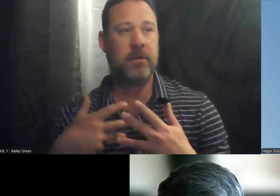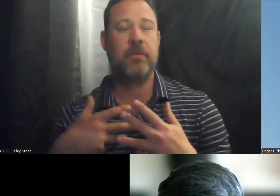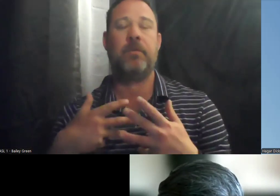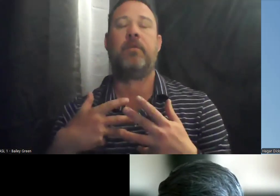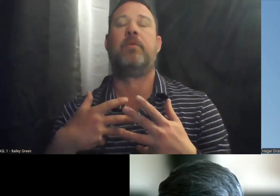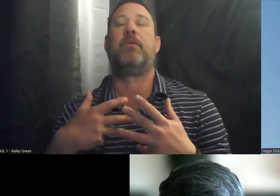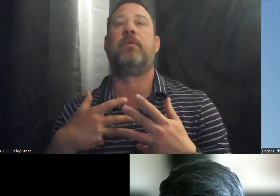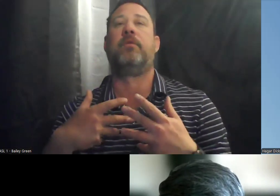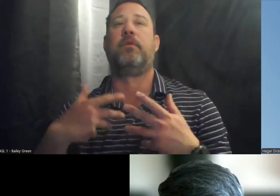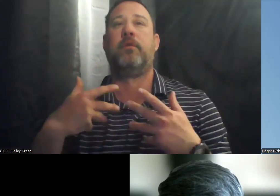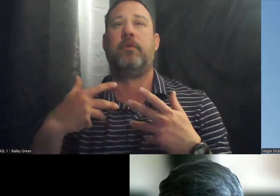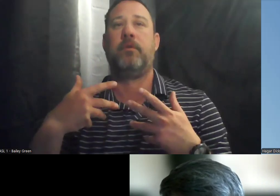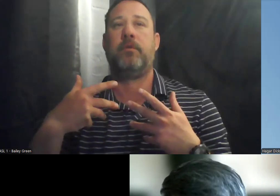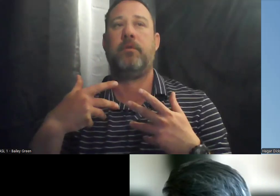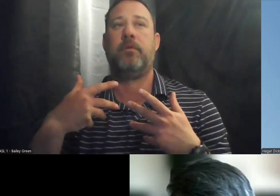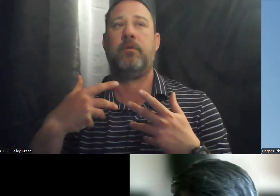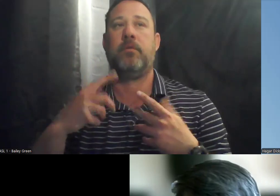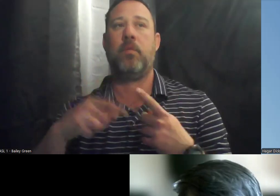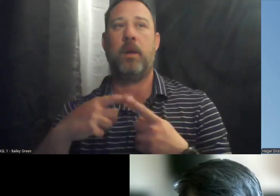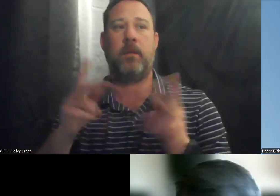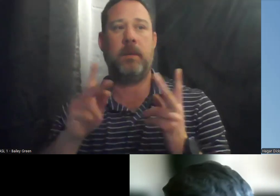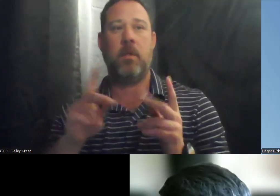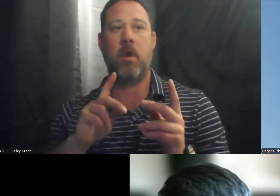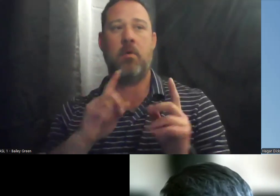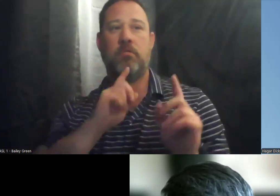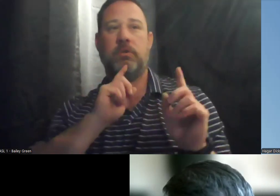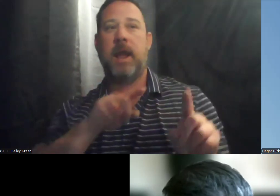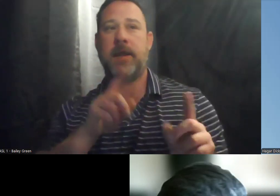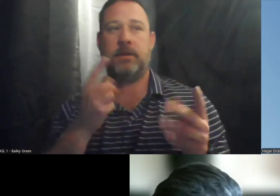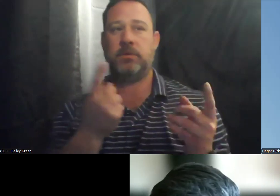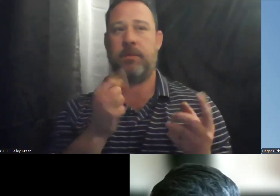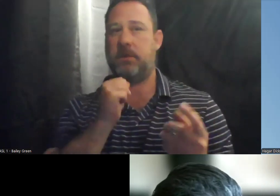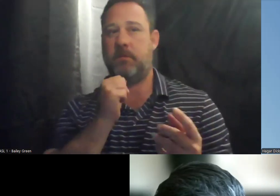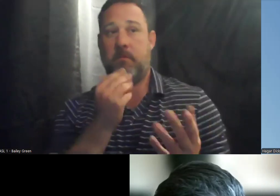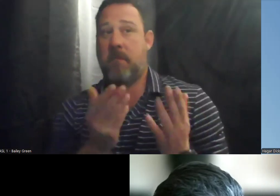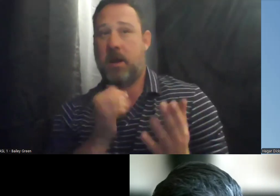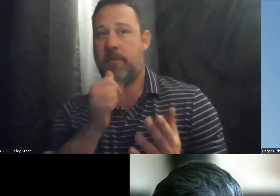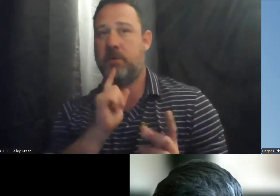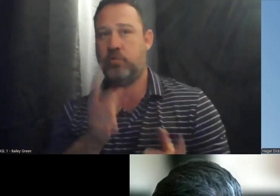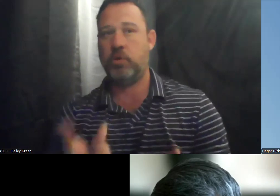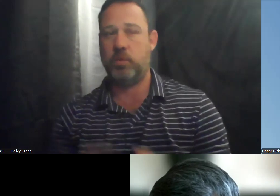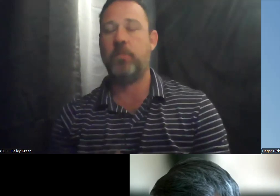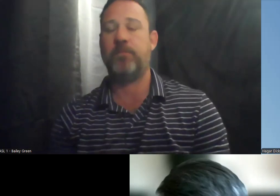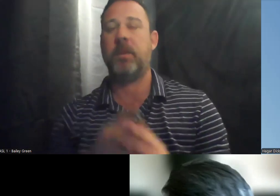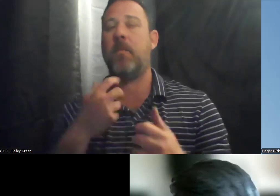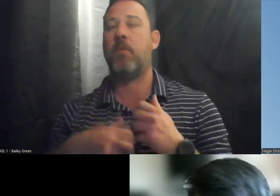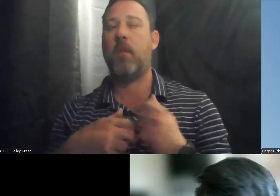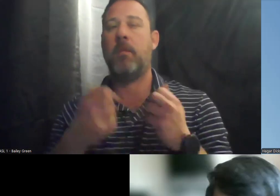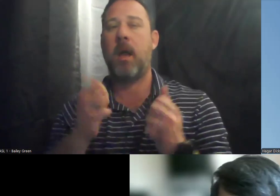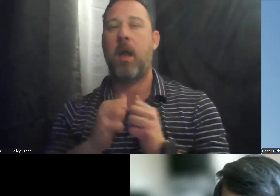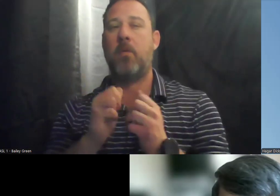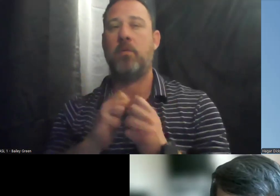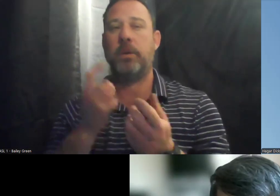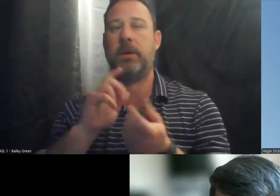fear when people are reacting to something that may or may not be true. The problem is, how do we translate what's